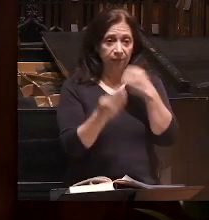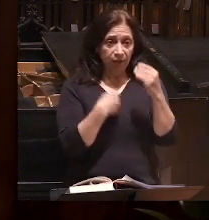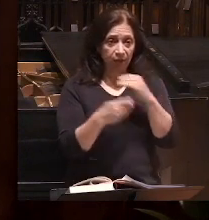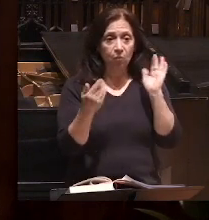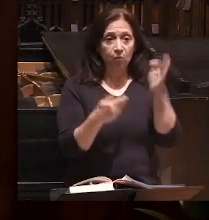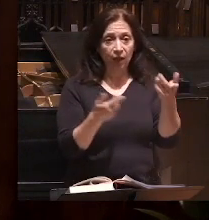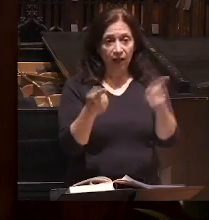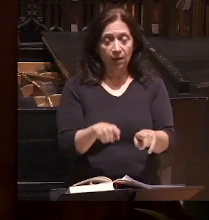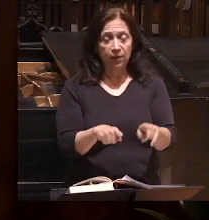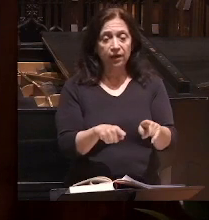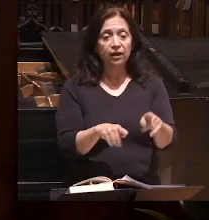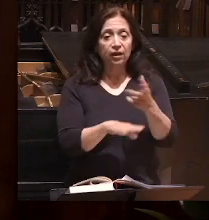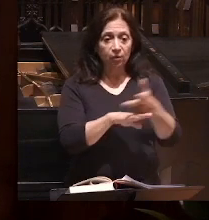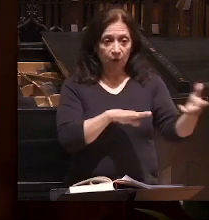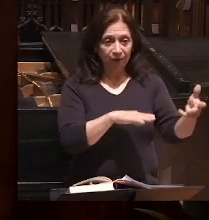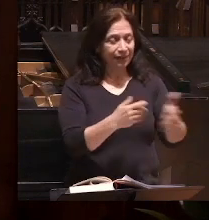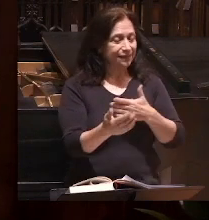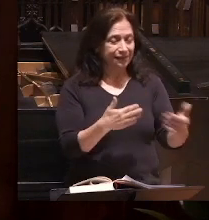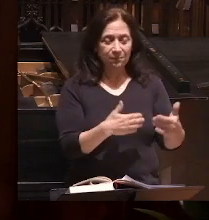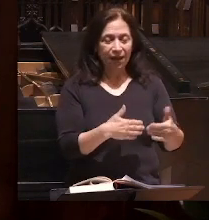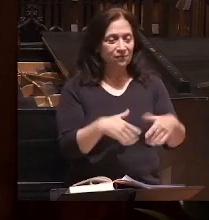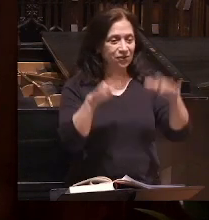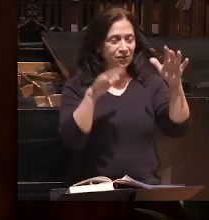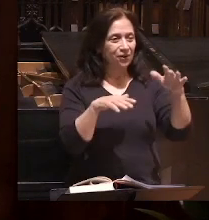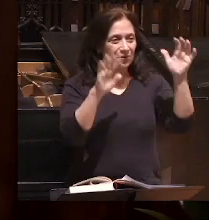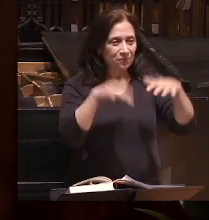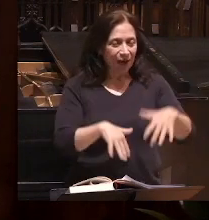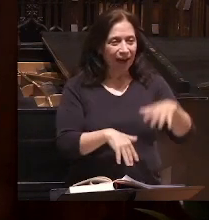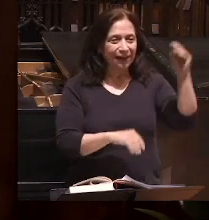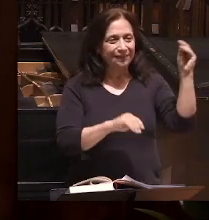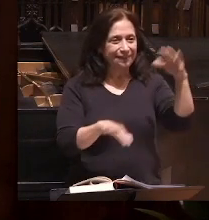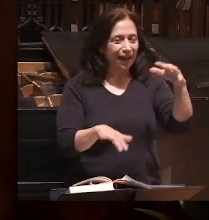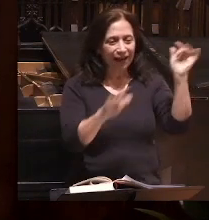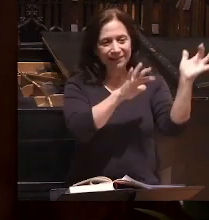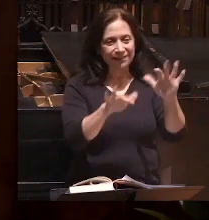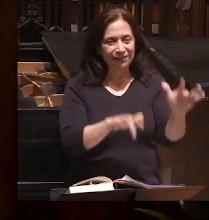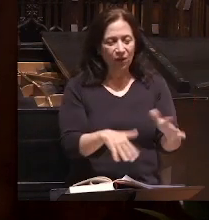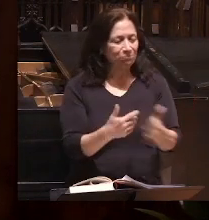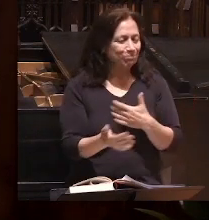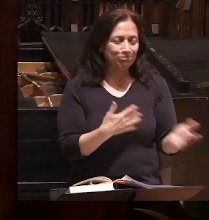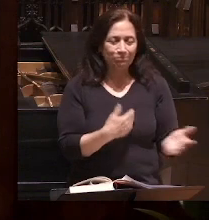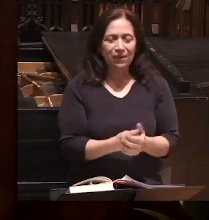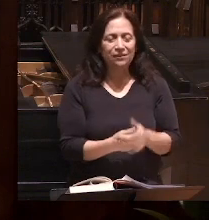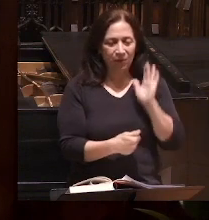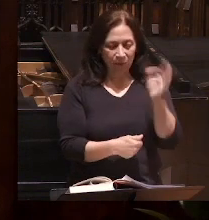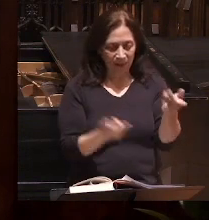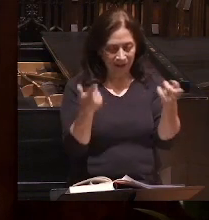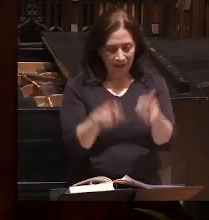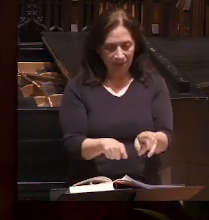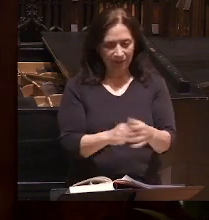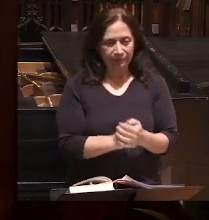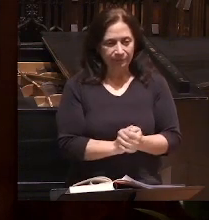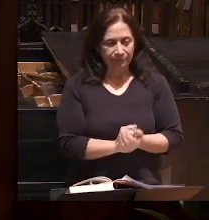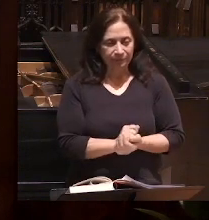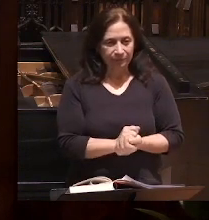parking lot, and we remember that is rain, shine, snow, any kind of weather event, so that will again be taking